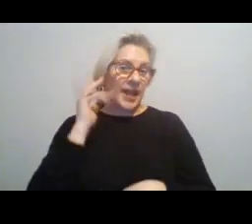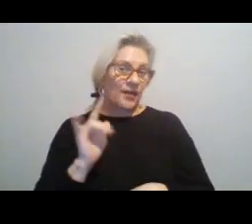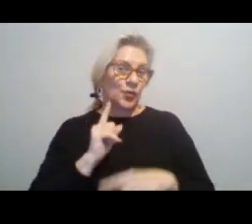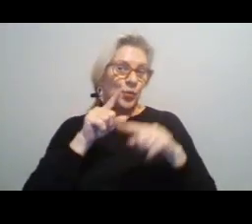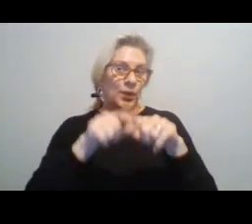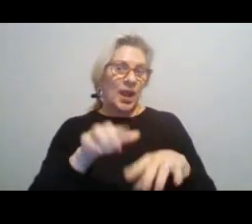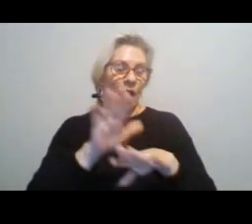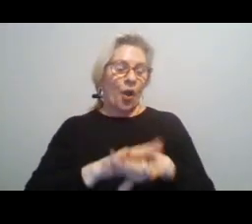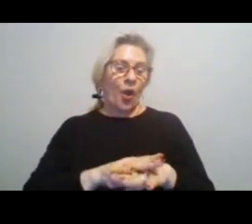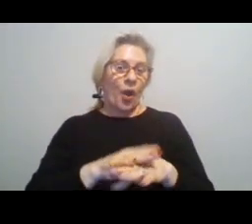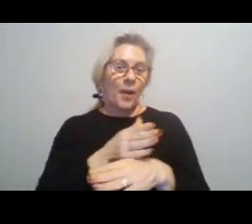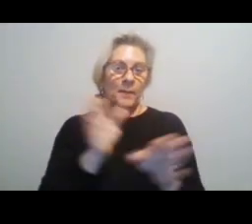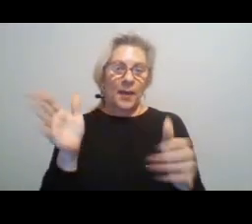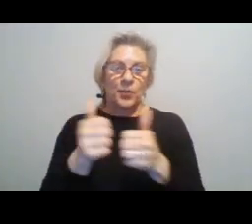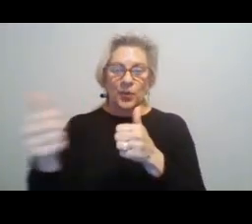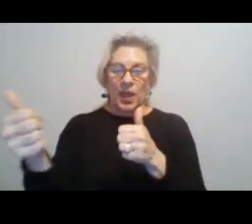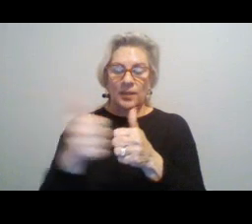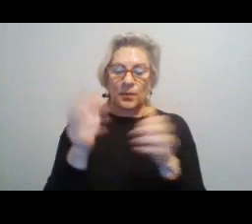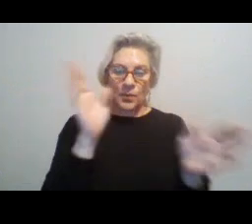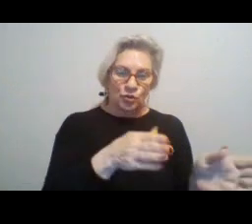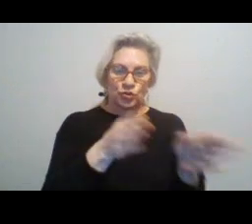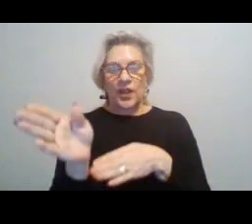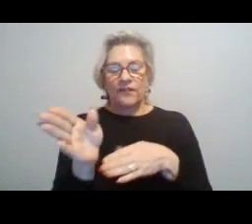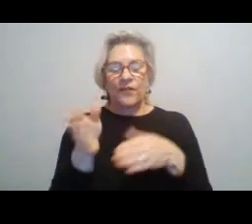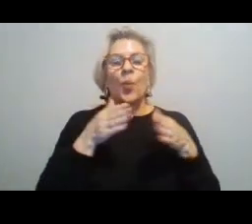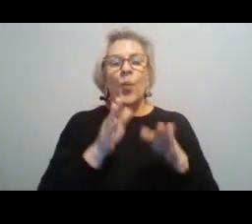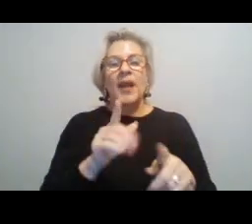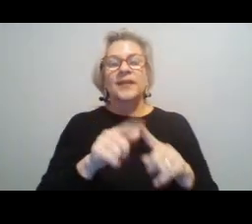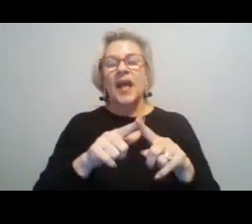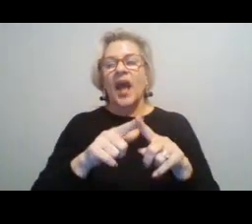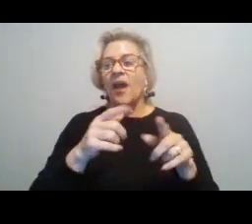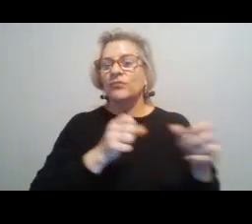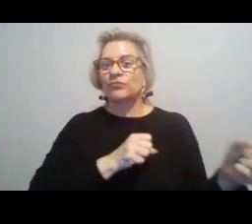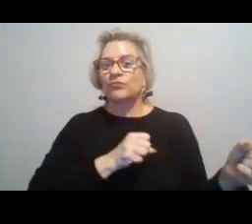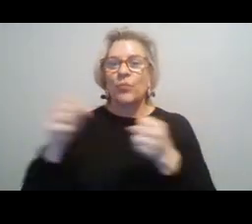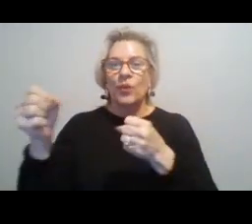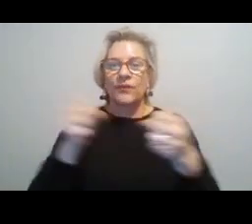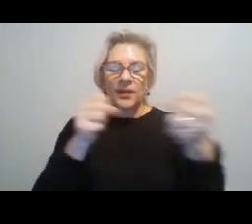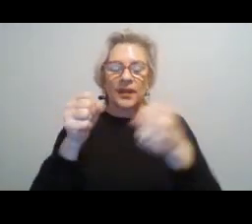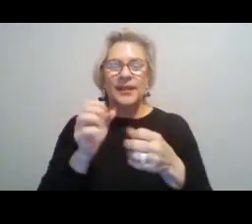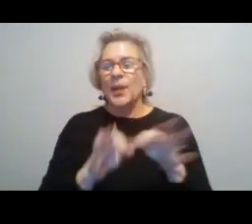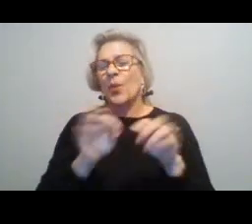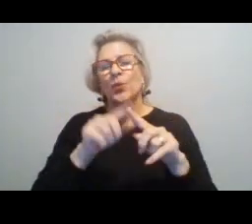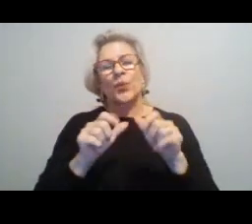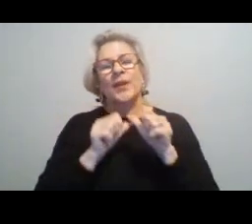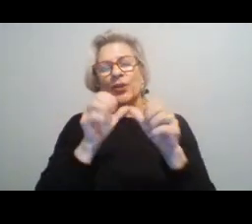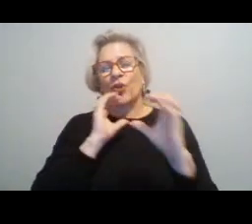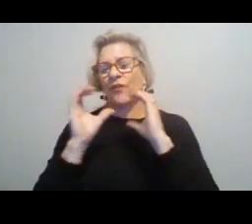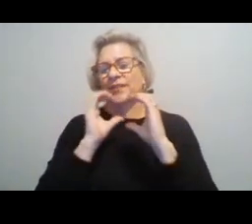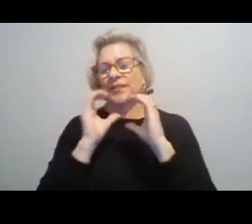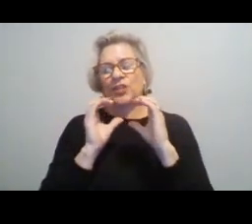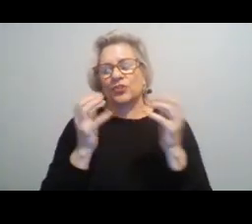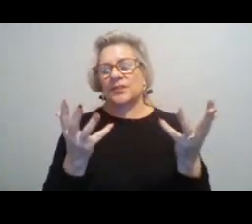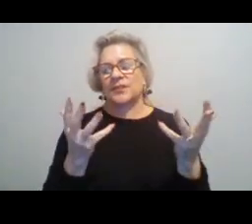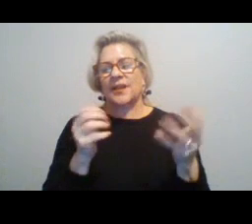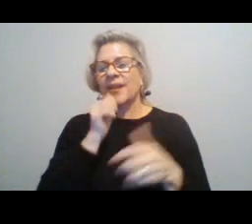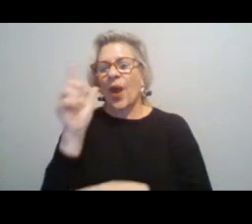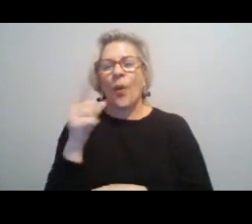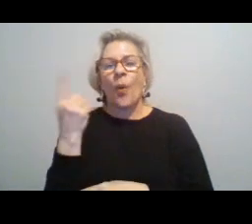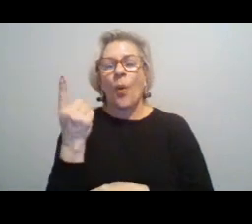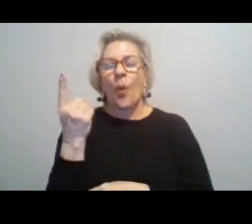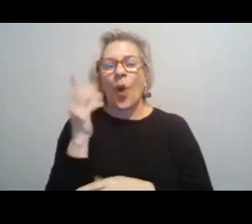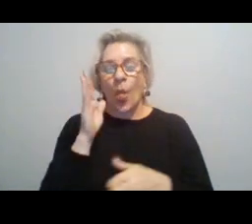transit and to shift modes of transportation away from the vehicle, it's important to continue those conversations that not only our